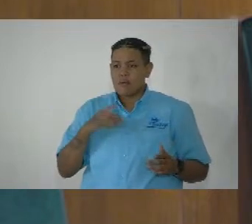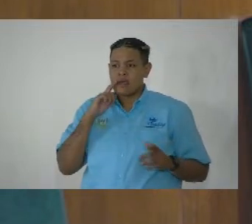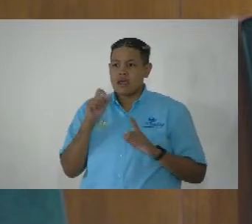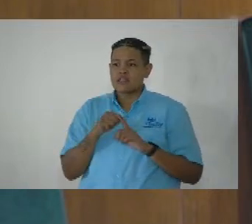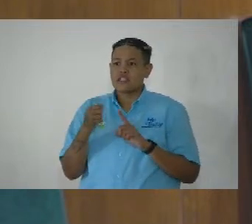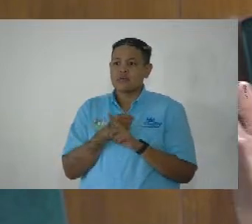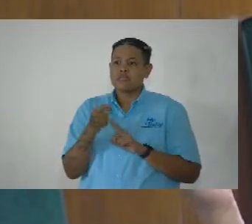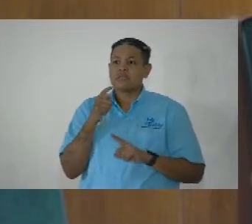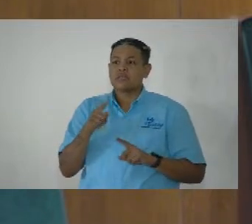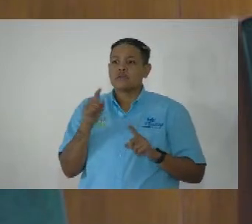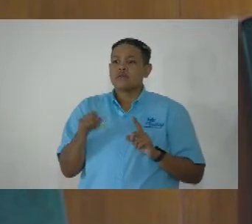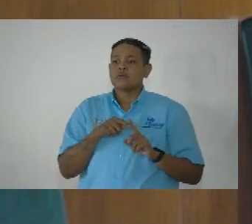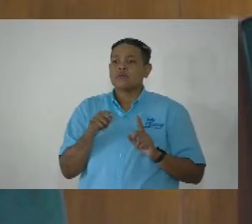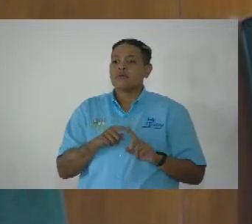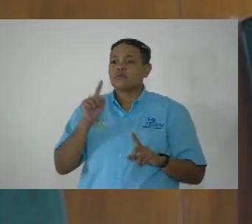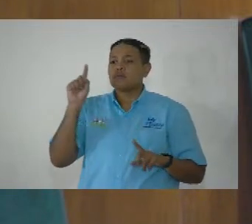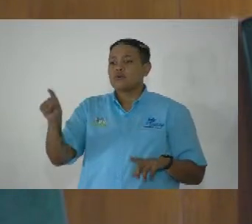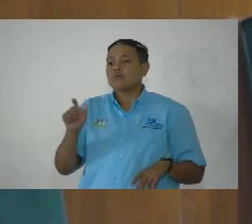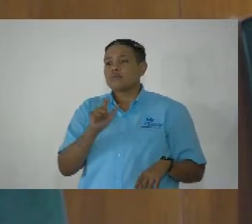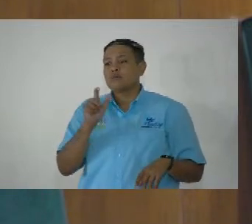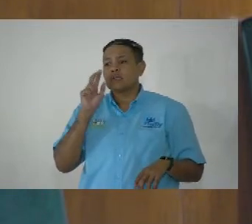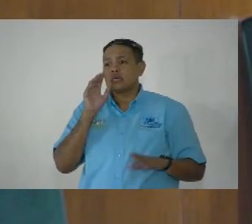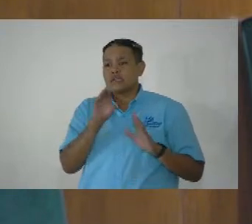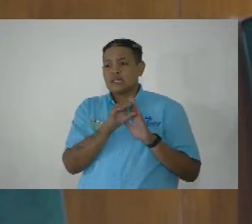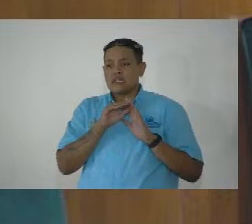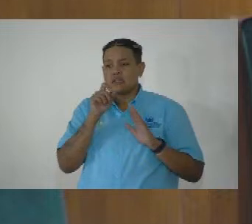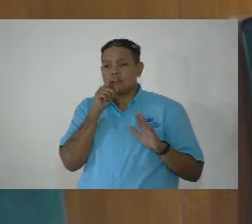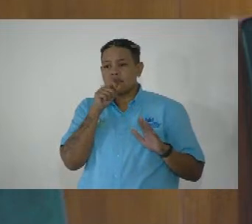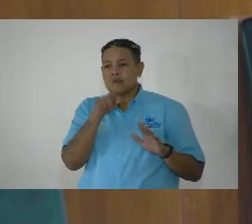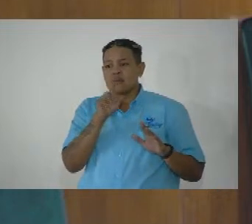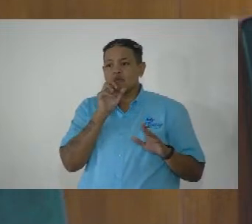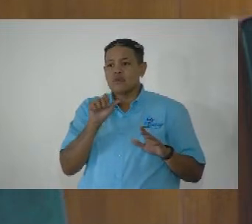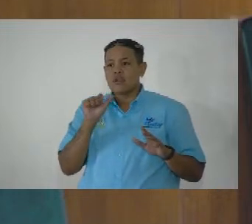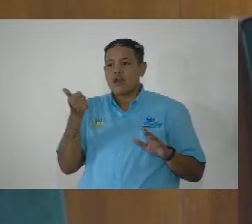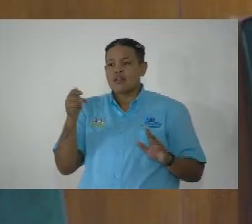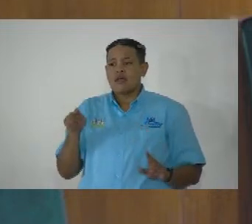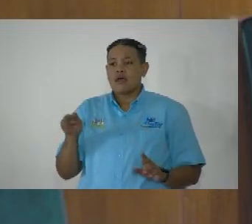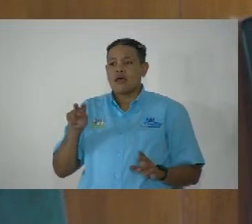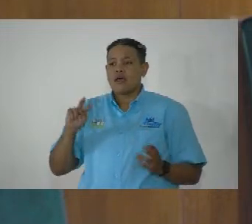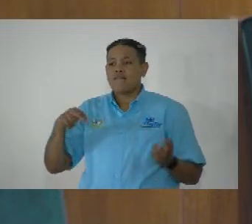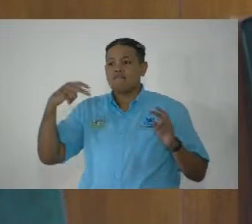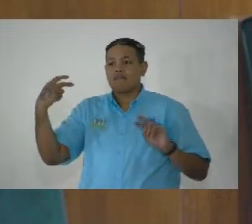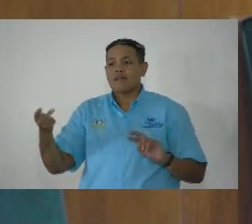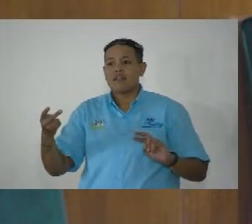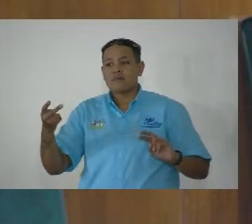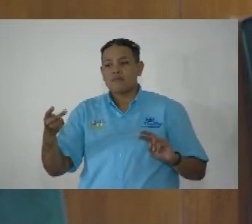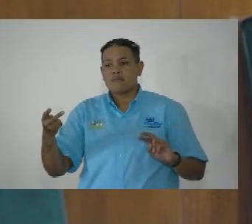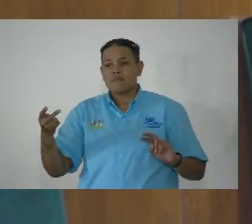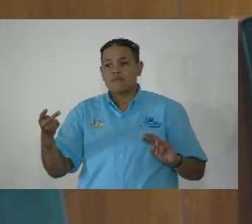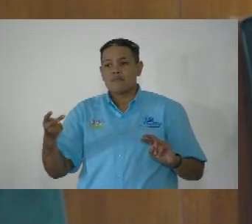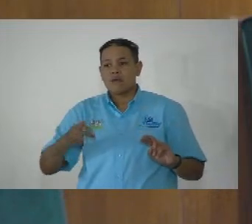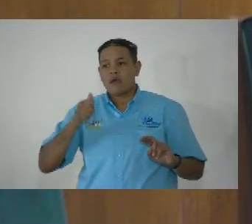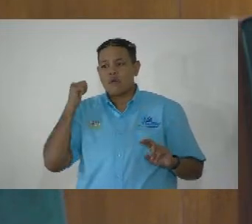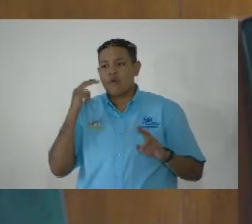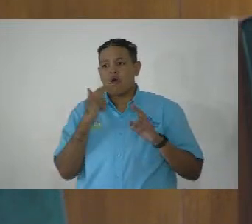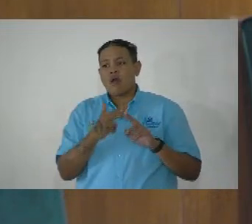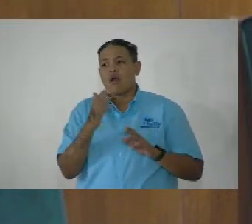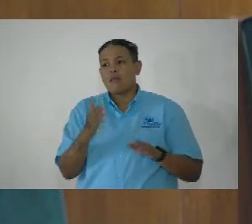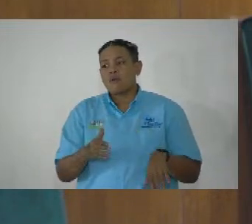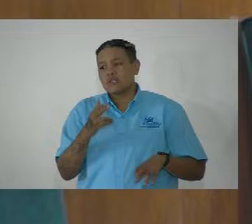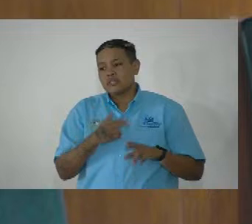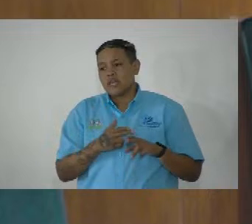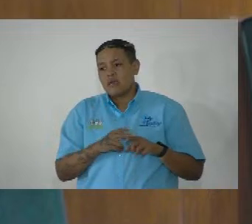beating him, and when the surveillance camera picked it up, it was actually the other way around. I won't call the person's name or